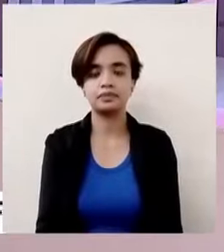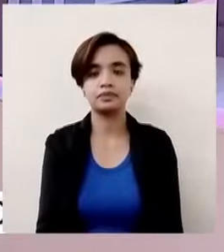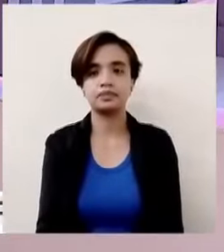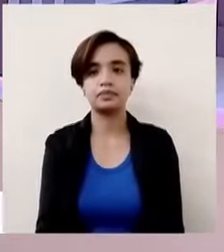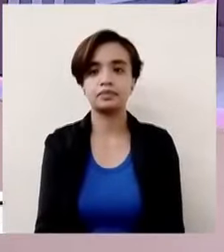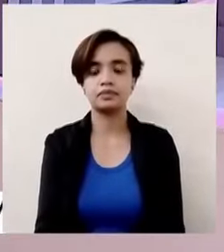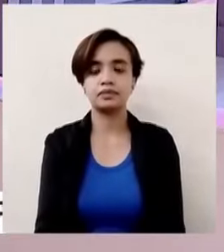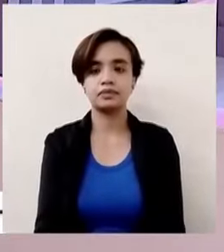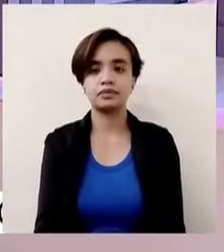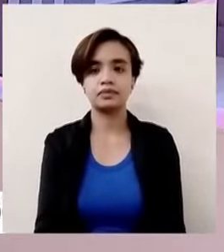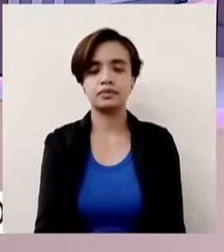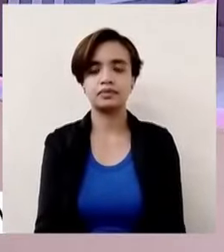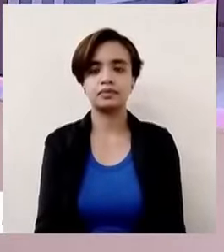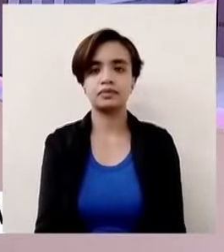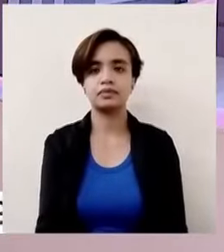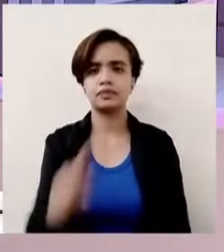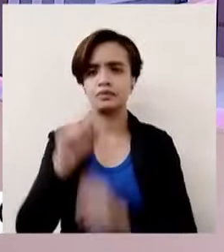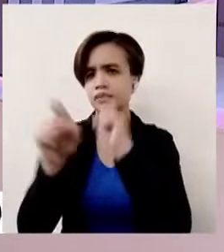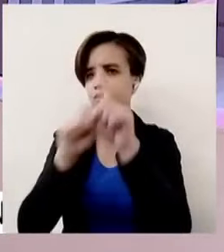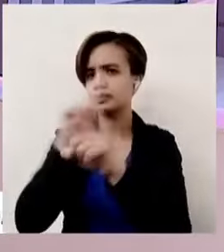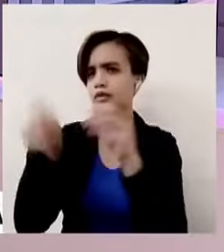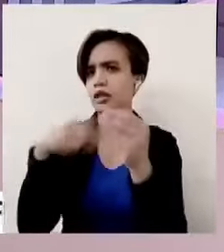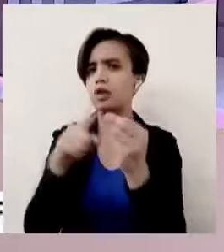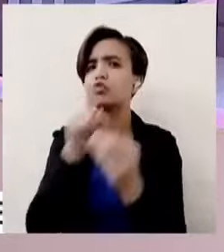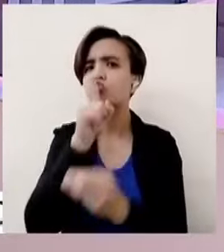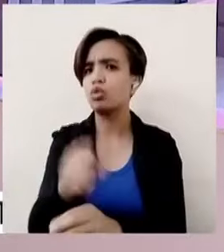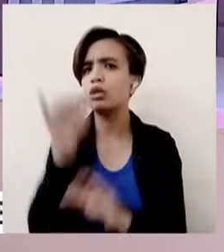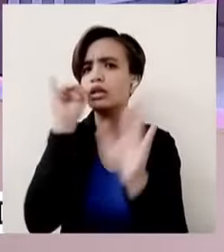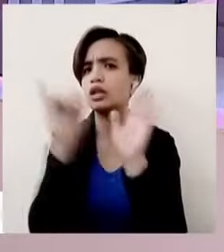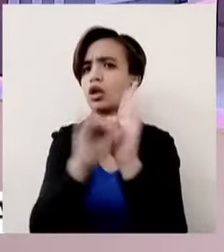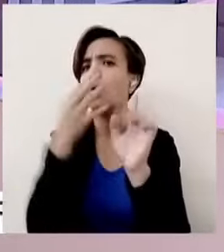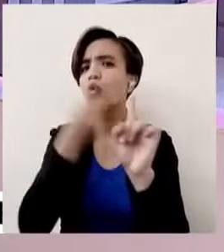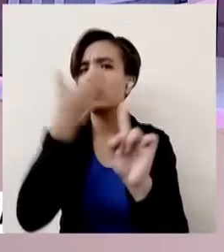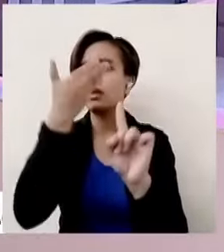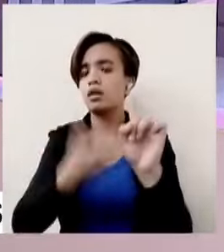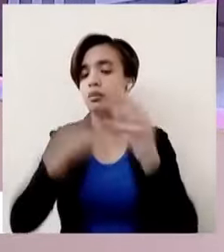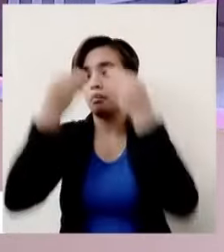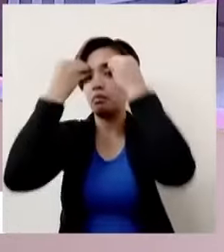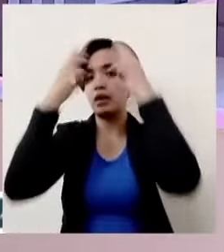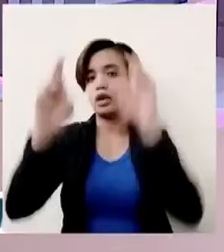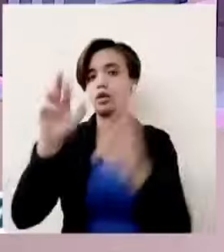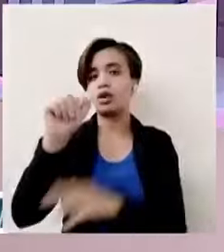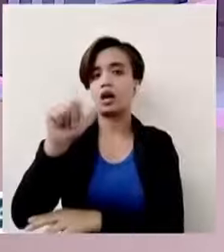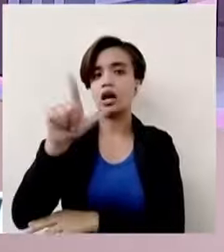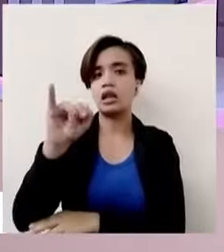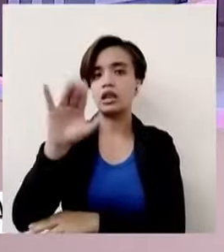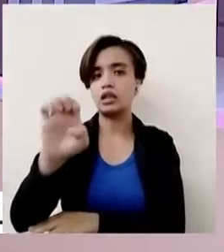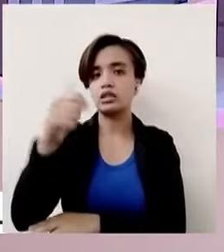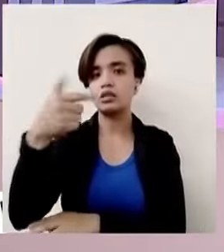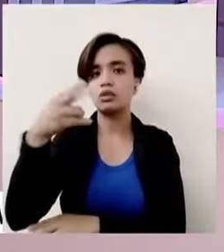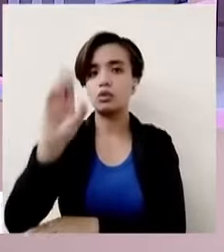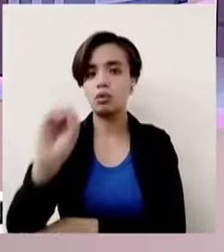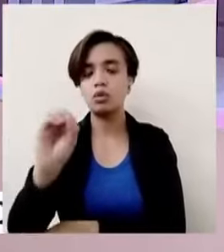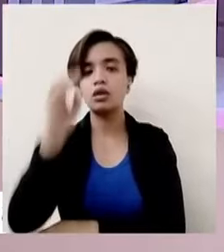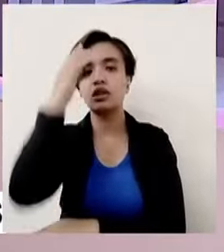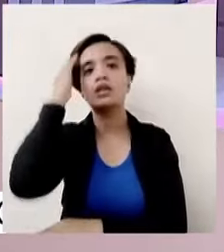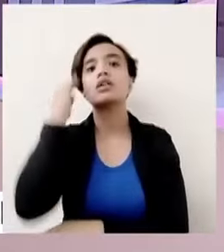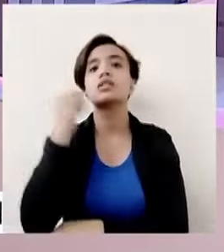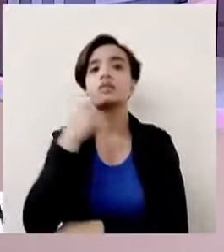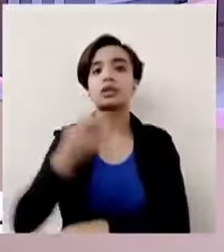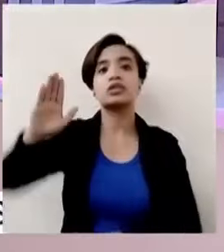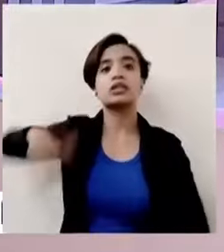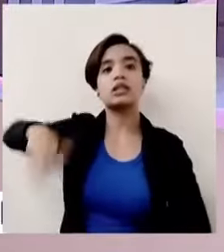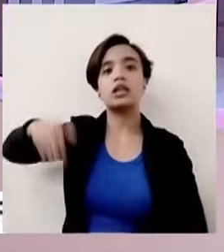Amid questions on the true identity of Bamban Mayor Alice Go, the Philippine Statistics Authority says the late birth registration case of